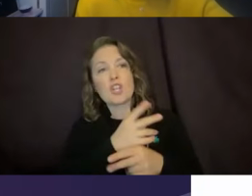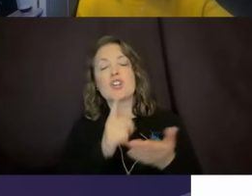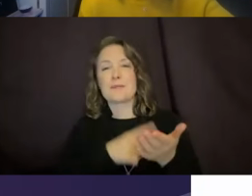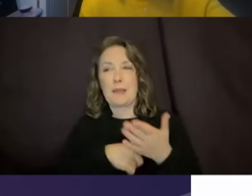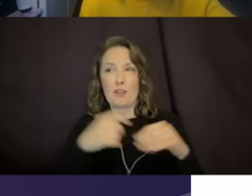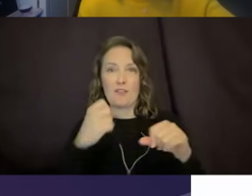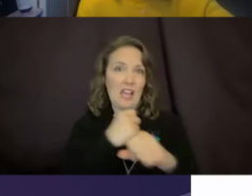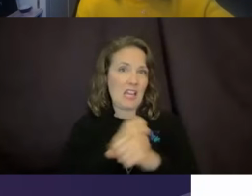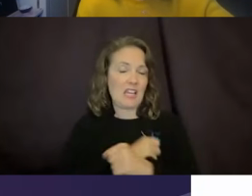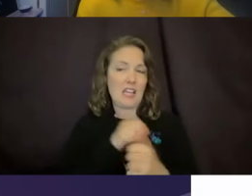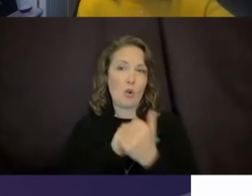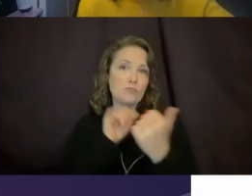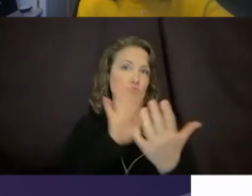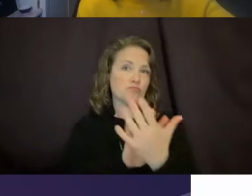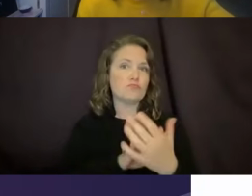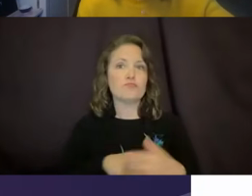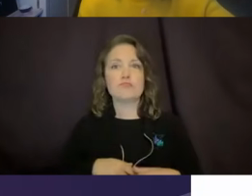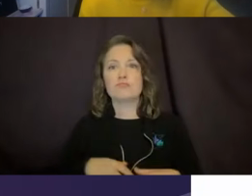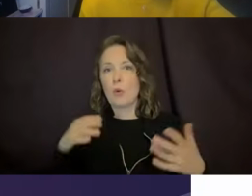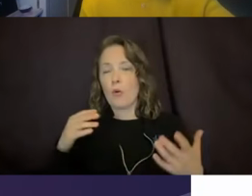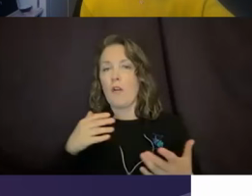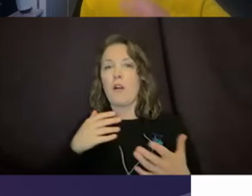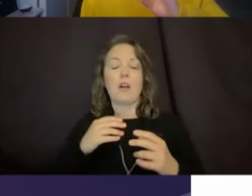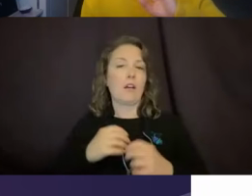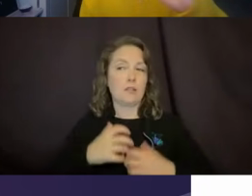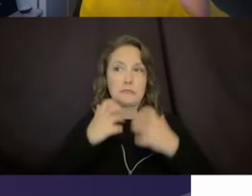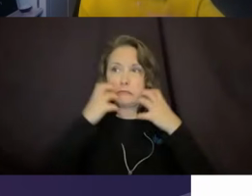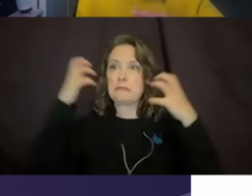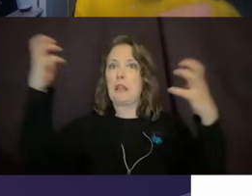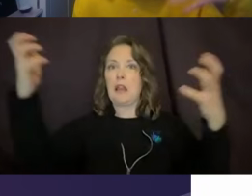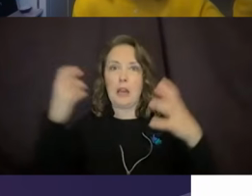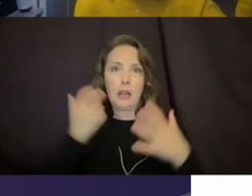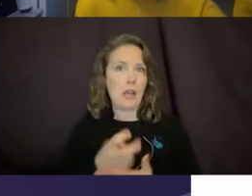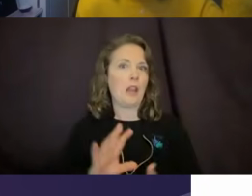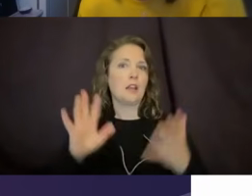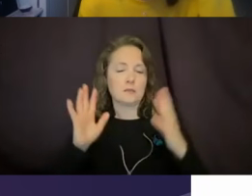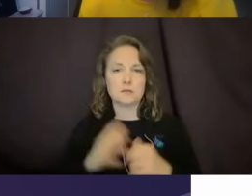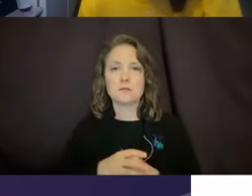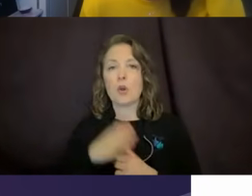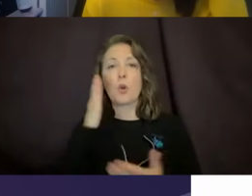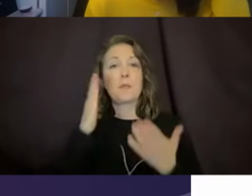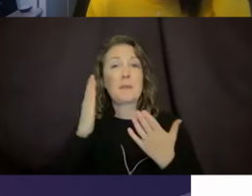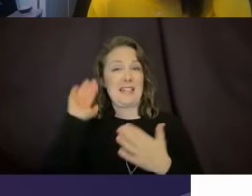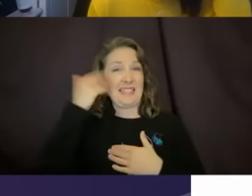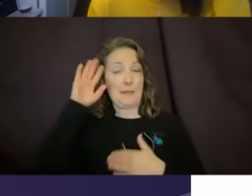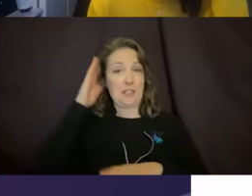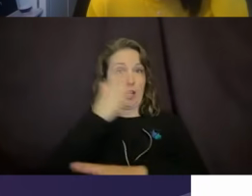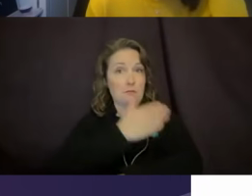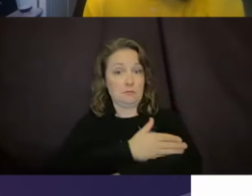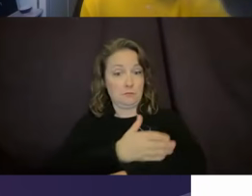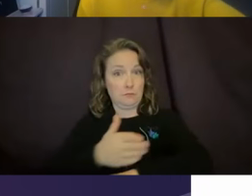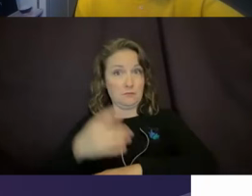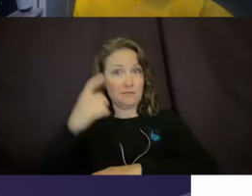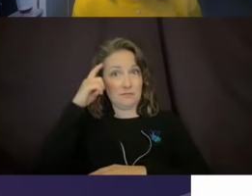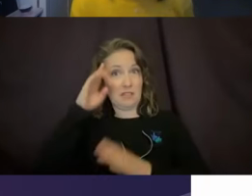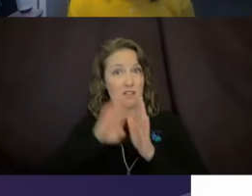really oppositional or throwing tantrums or things that are maybe developmentally regressive. They might have these